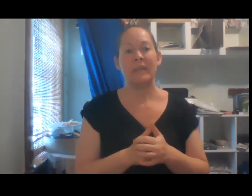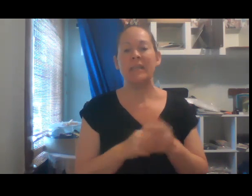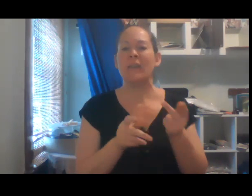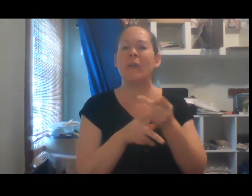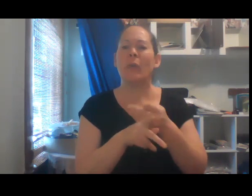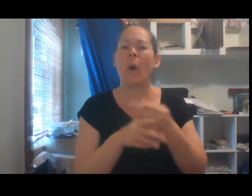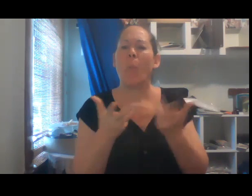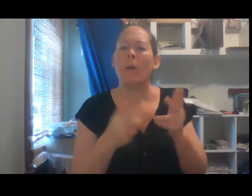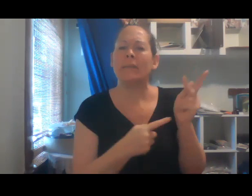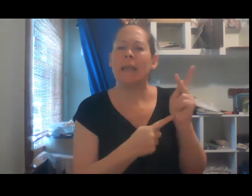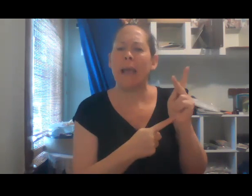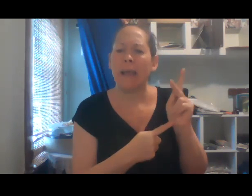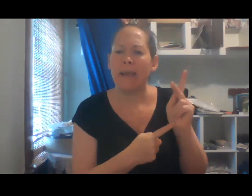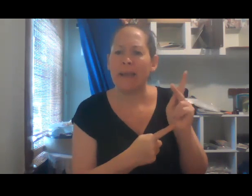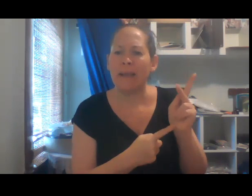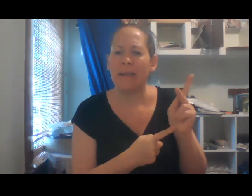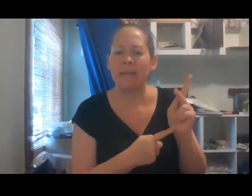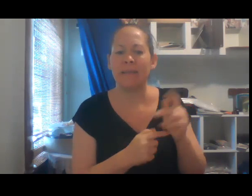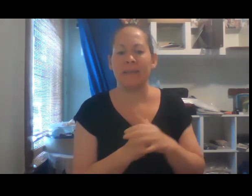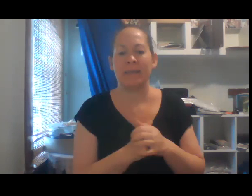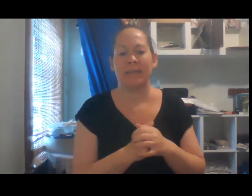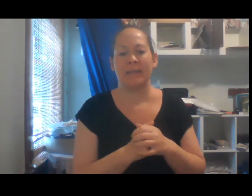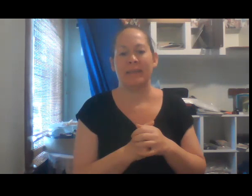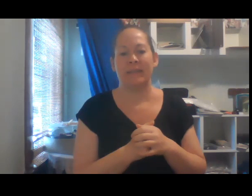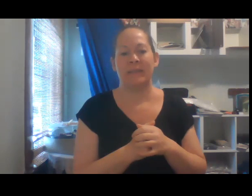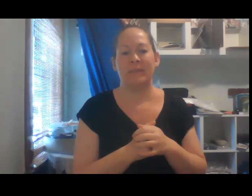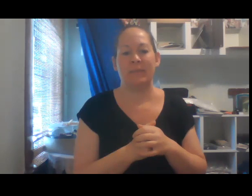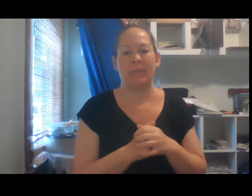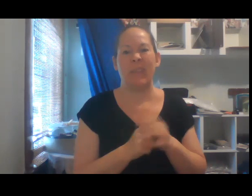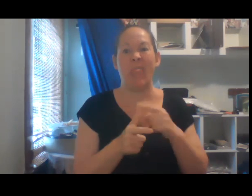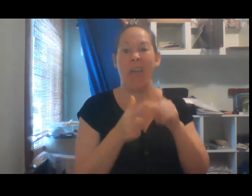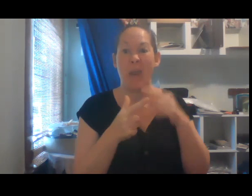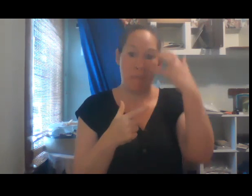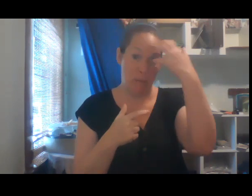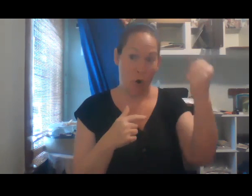so that K becomes our driver, and then we only have one formula to remember.